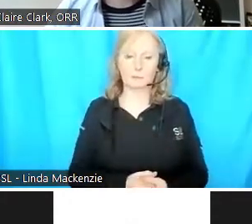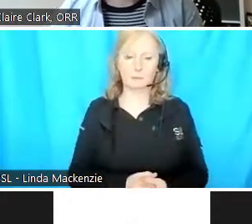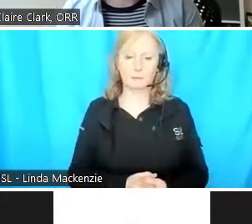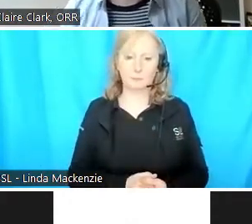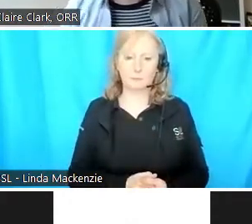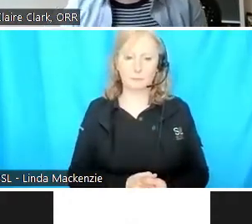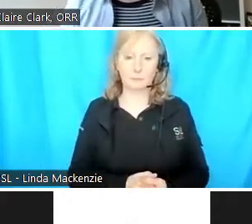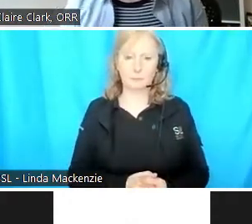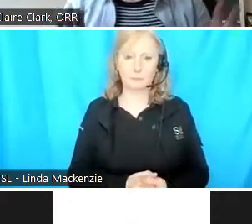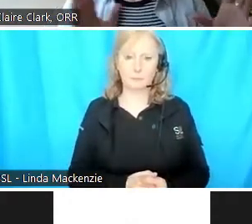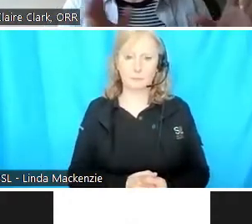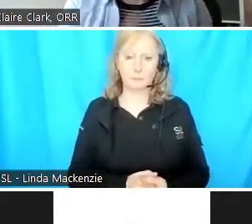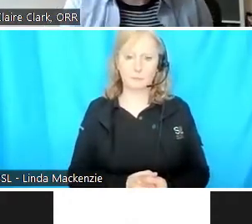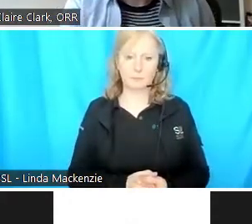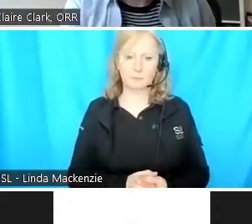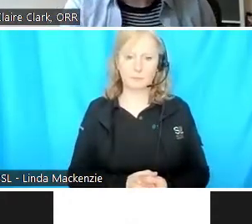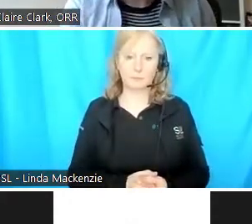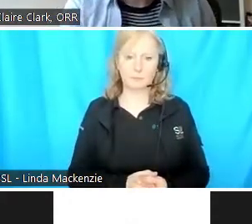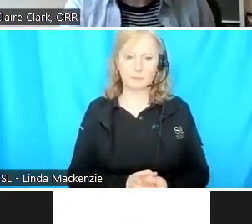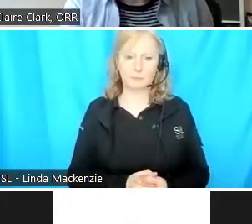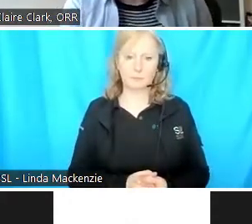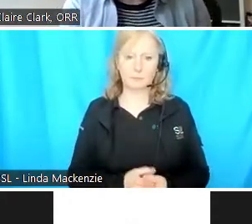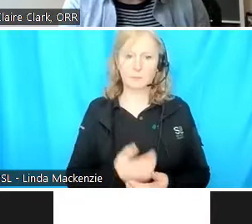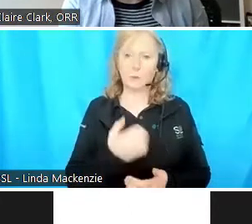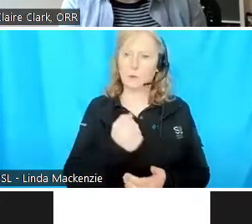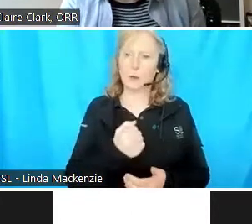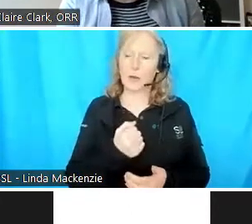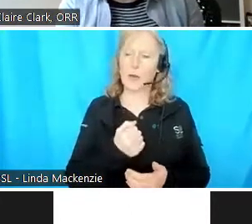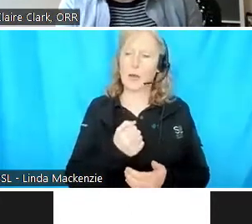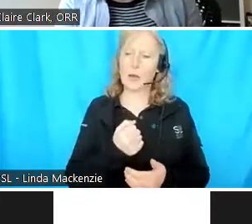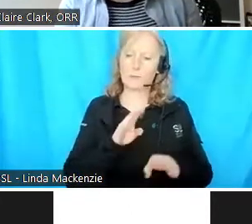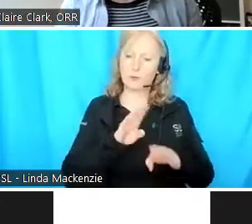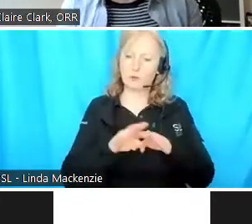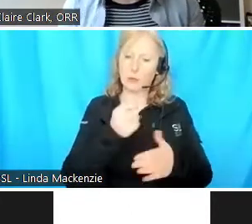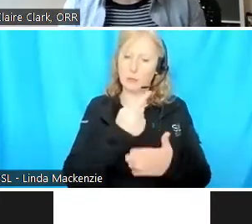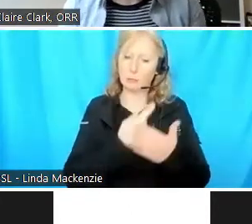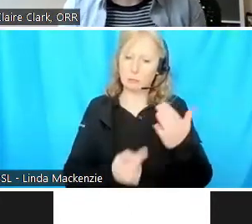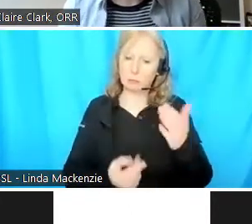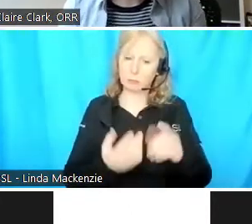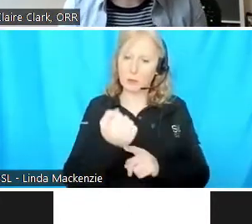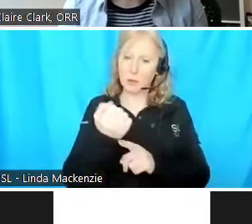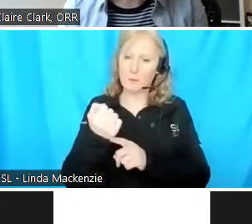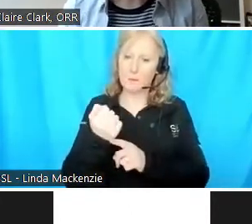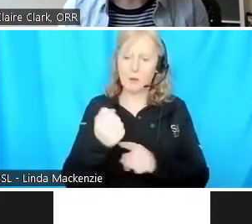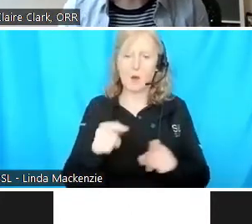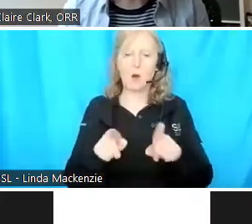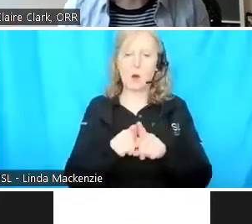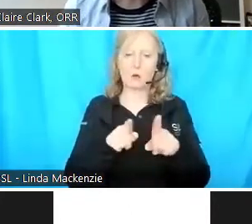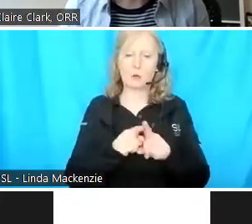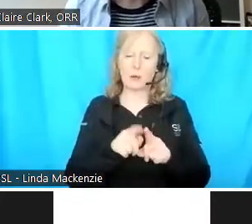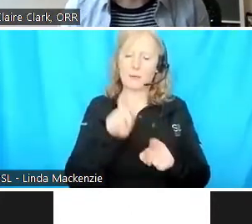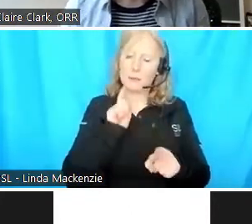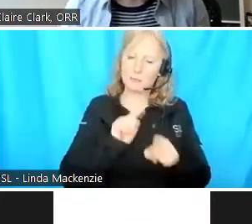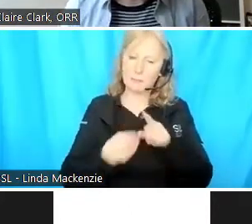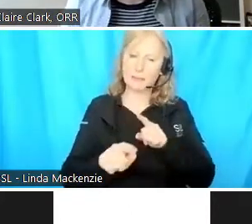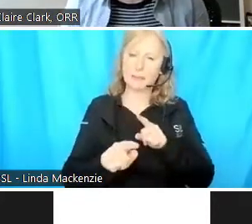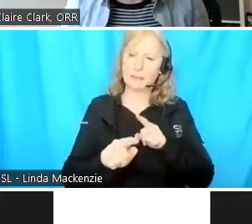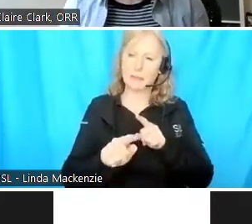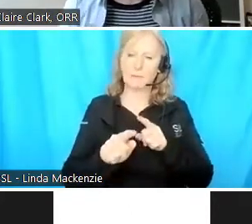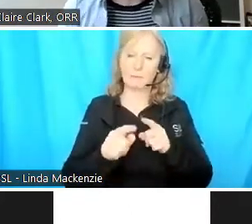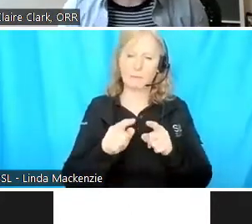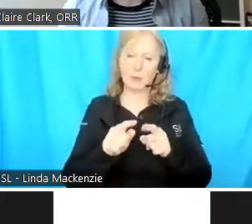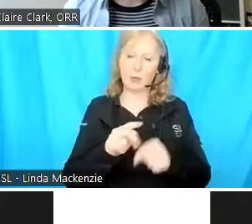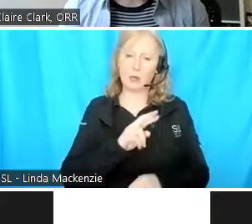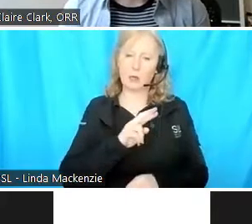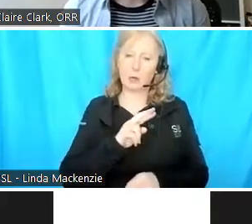Okay, so we've got the training outcomes. So on top of that, we introduce specific requirements for